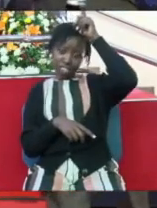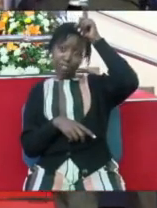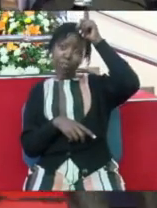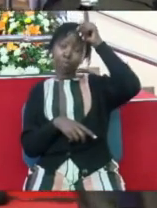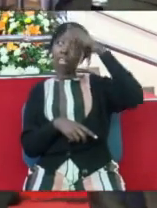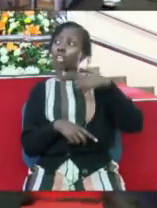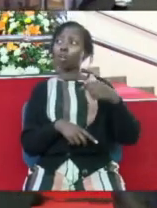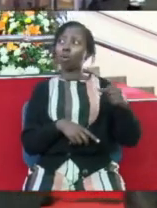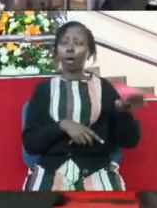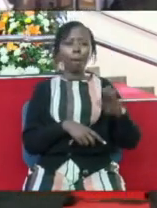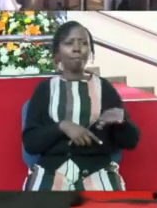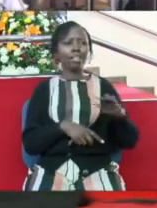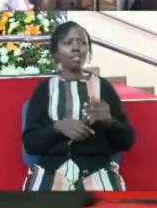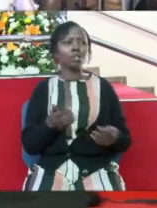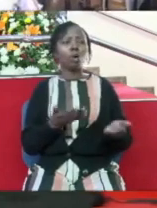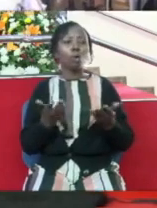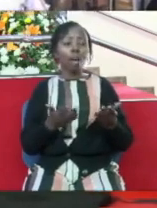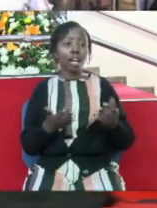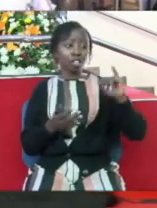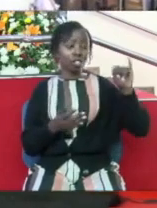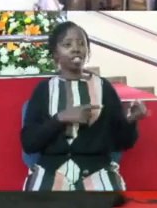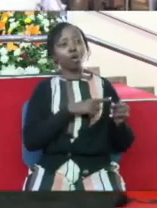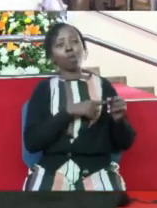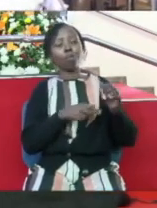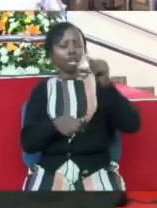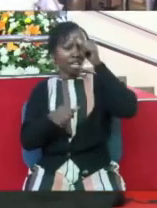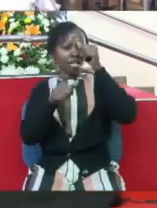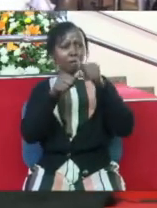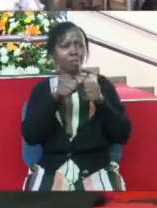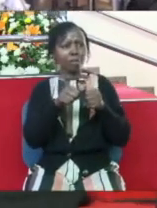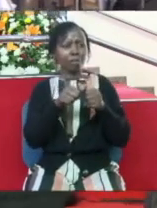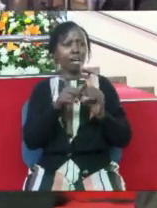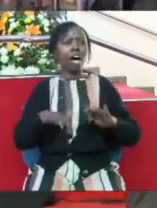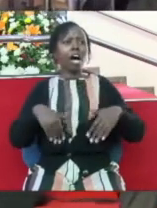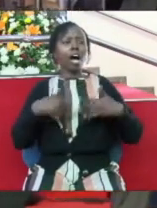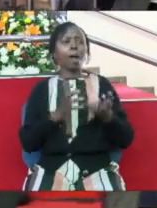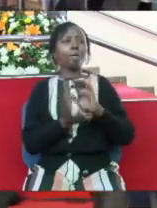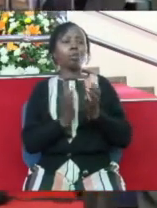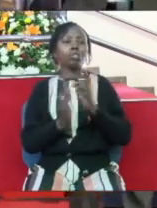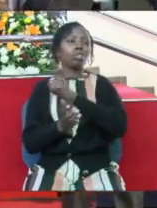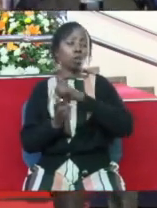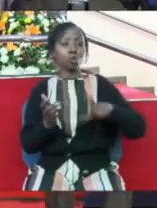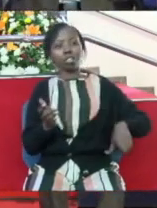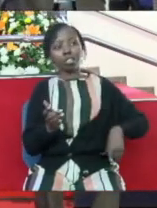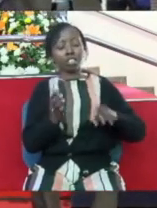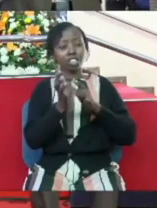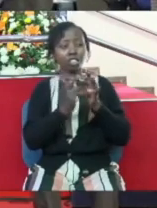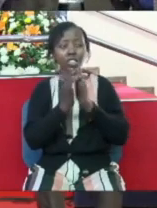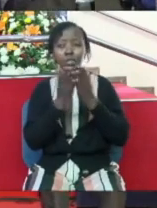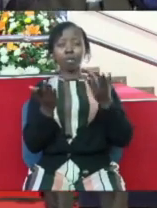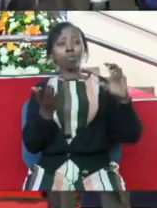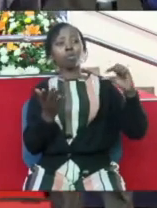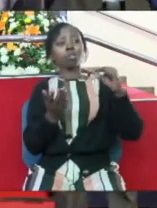Akafika mahali. Where he remembered. Akakumbuka. About the Lord his God. In Genesis chapter 32. Katika